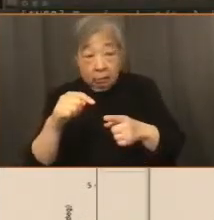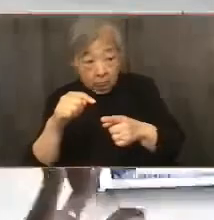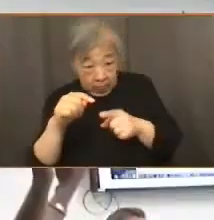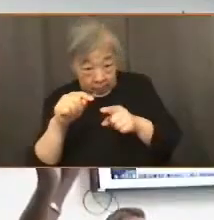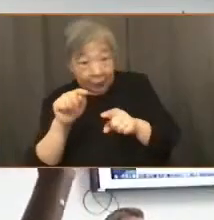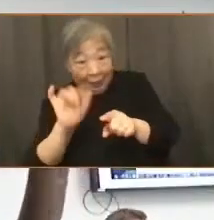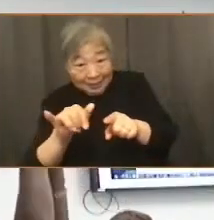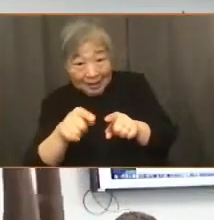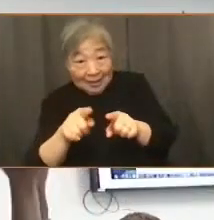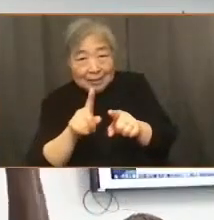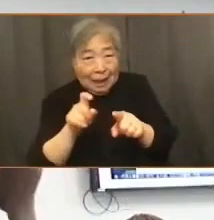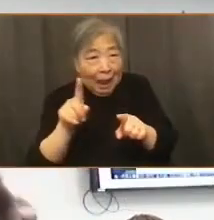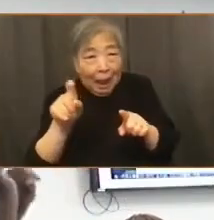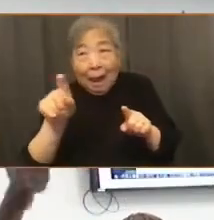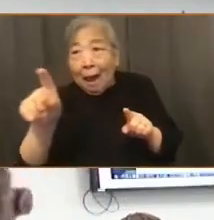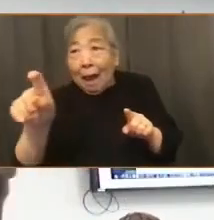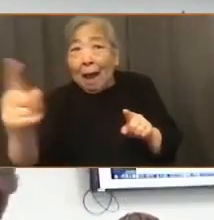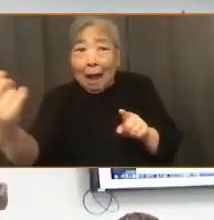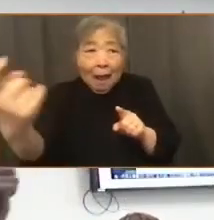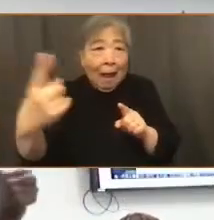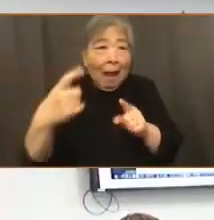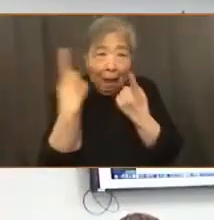back.